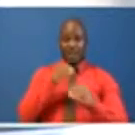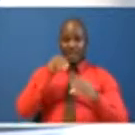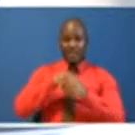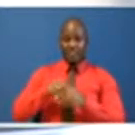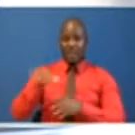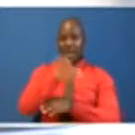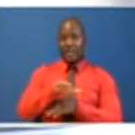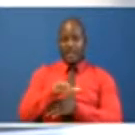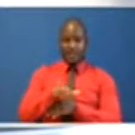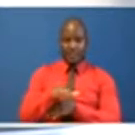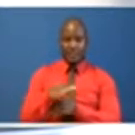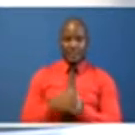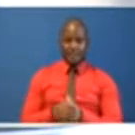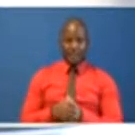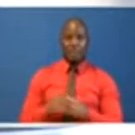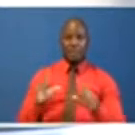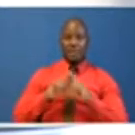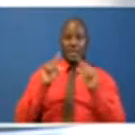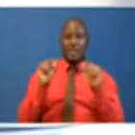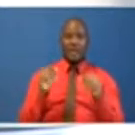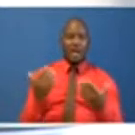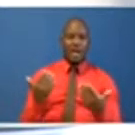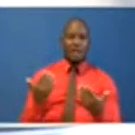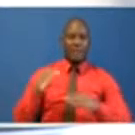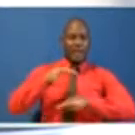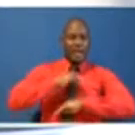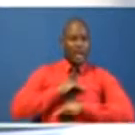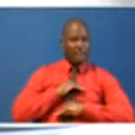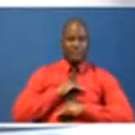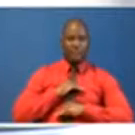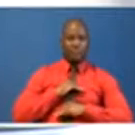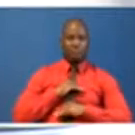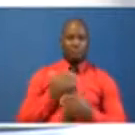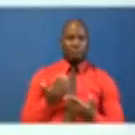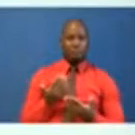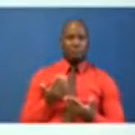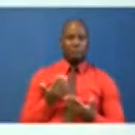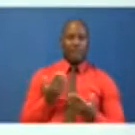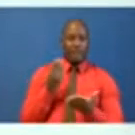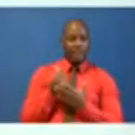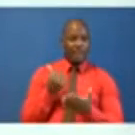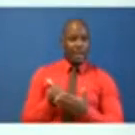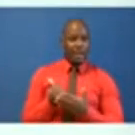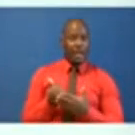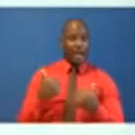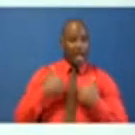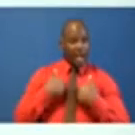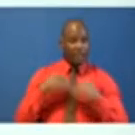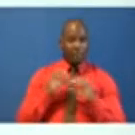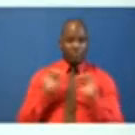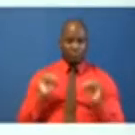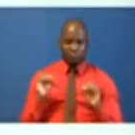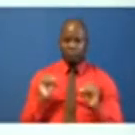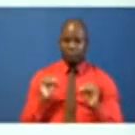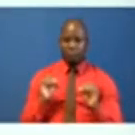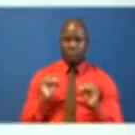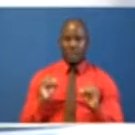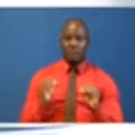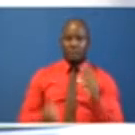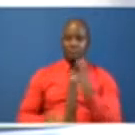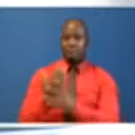this space and you don't have sufficient um financial resources to roll out your